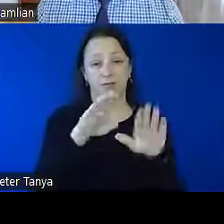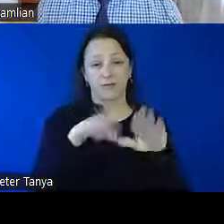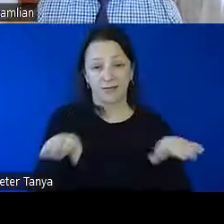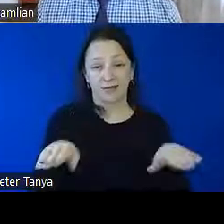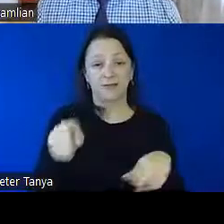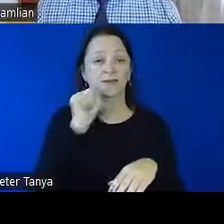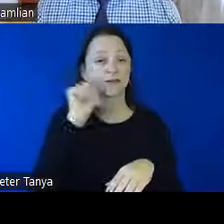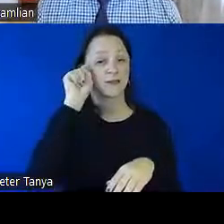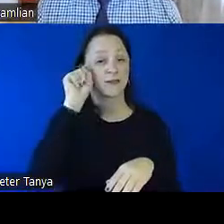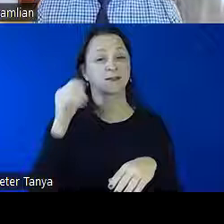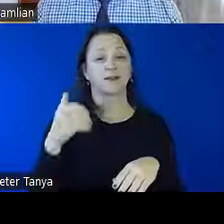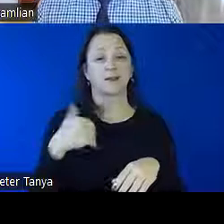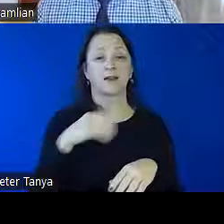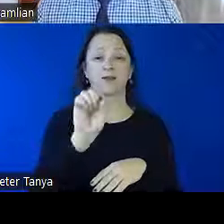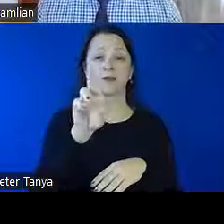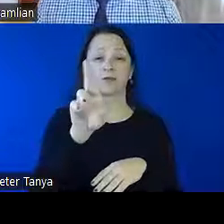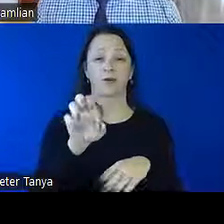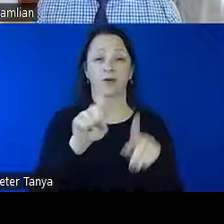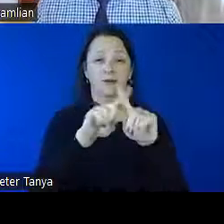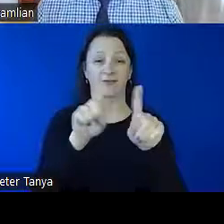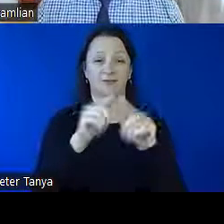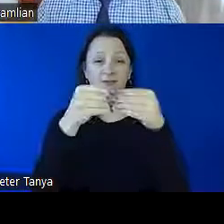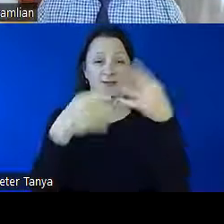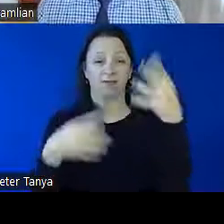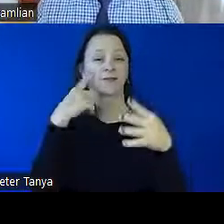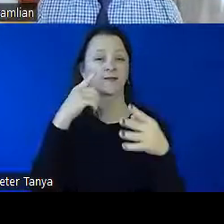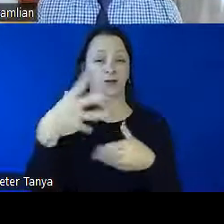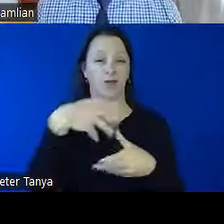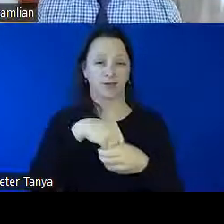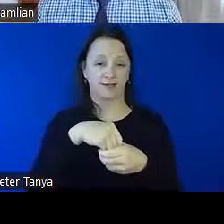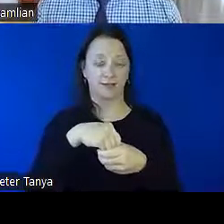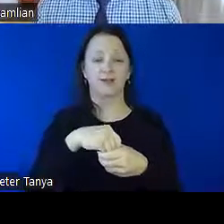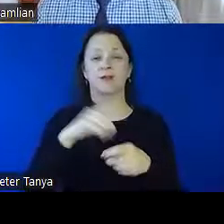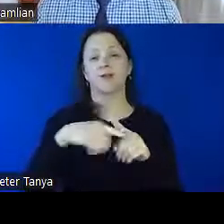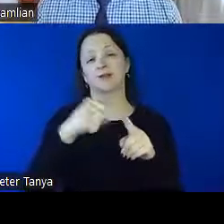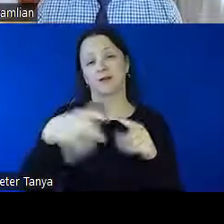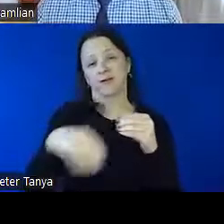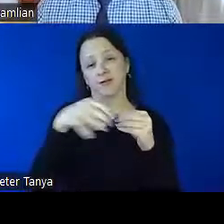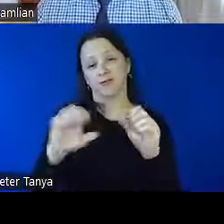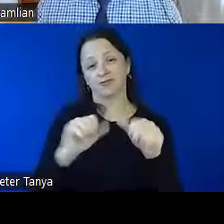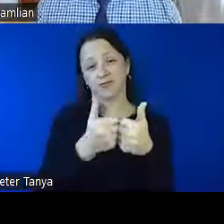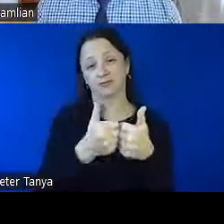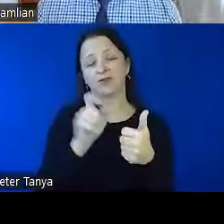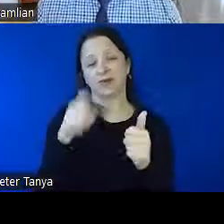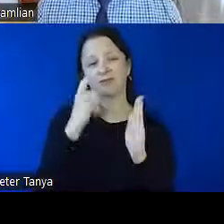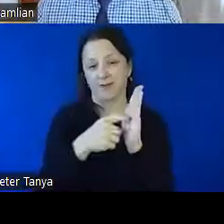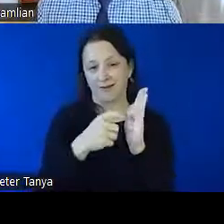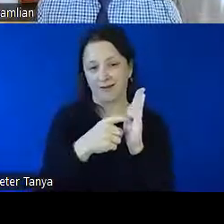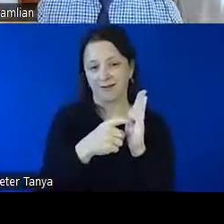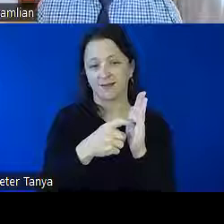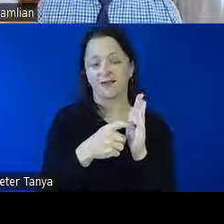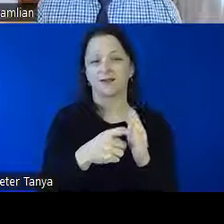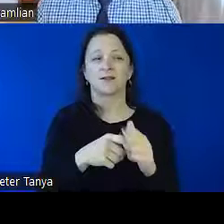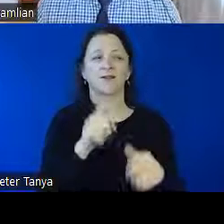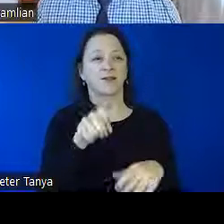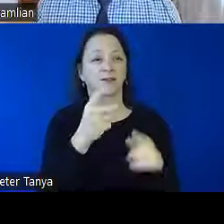core differences for autism, but we're adding the understanding that there are additional challenges that we need to appreciate. For example, not only do they have to